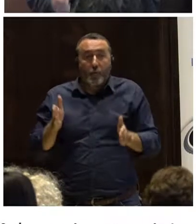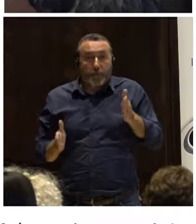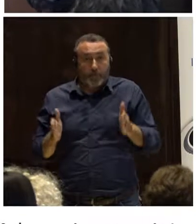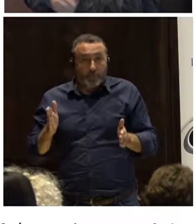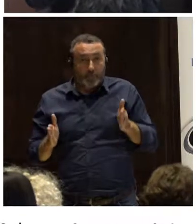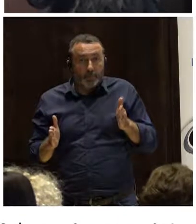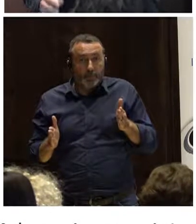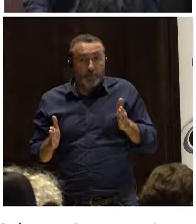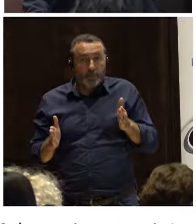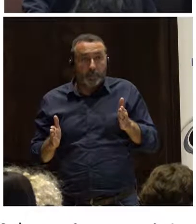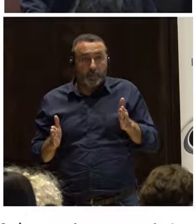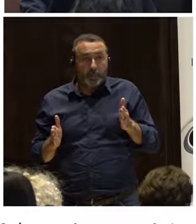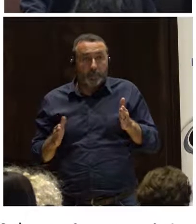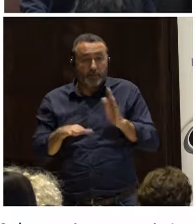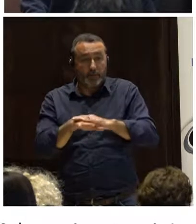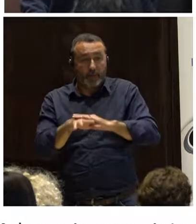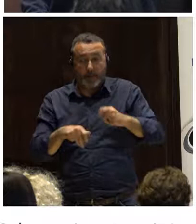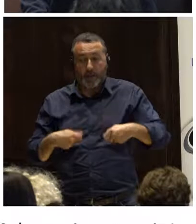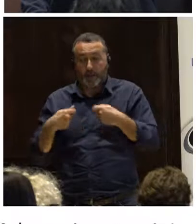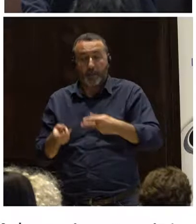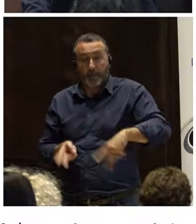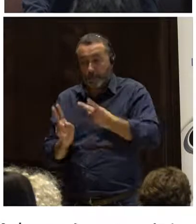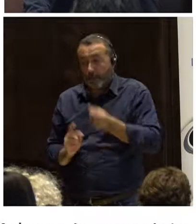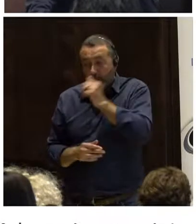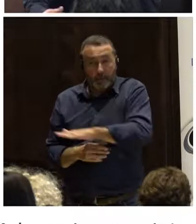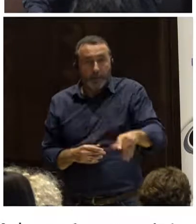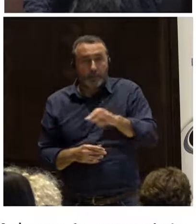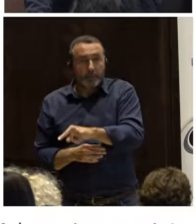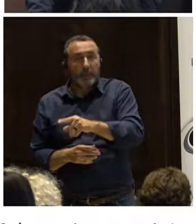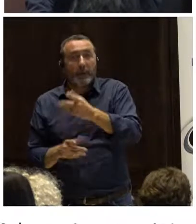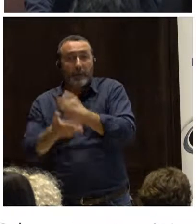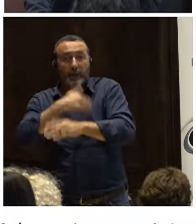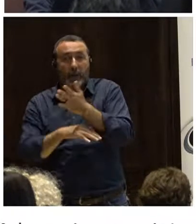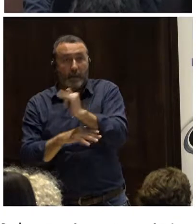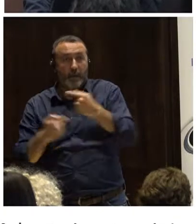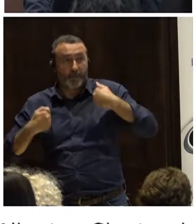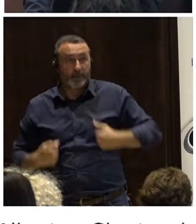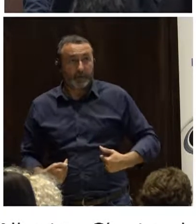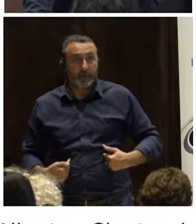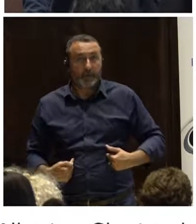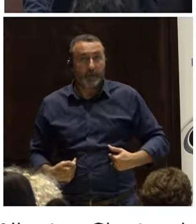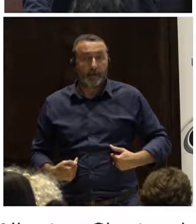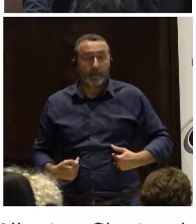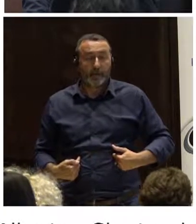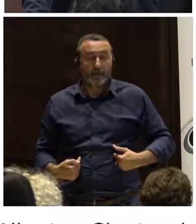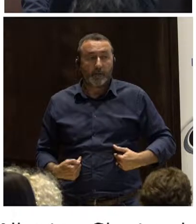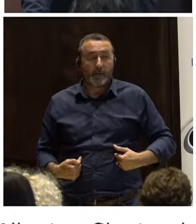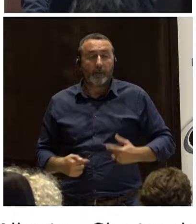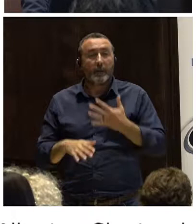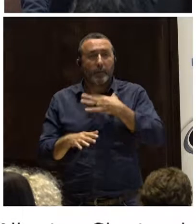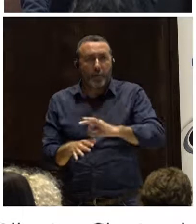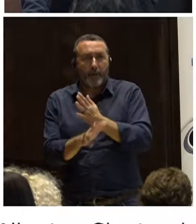to allow children with physical disabilities to engage in play and